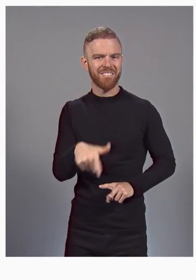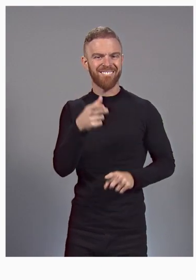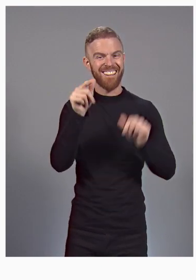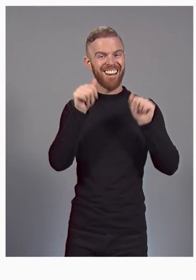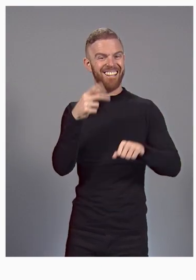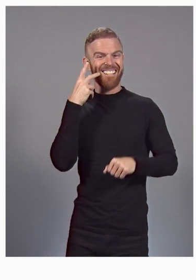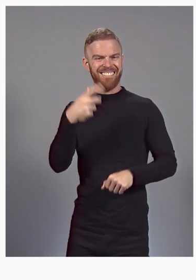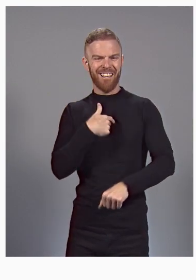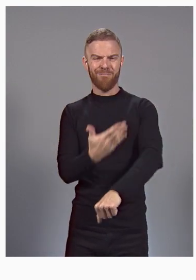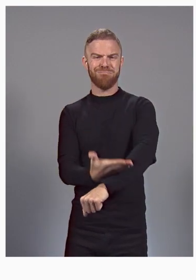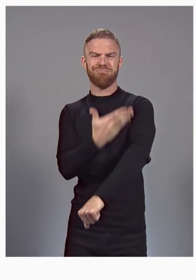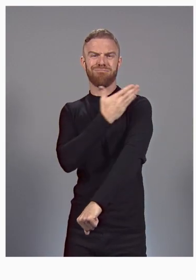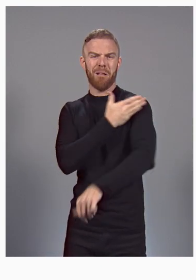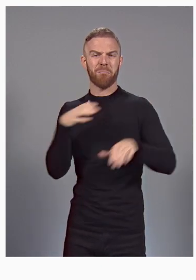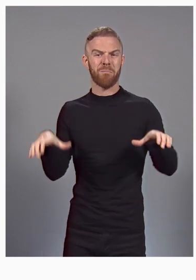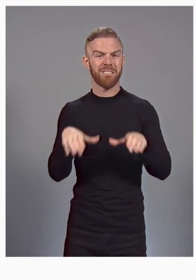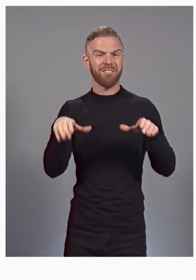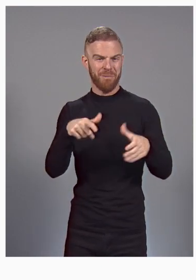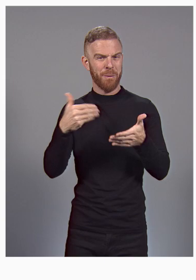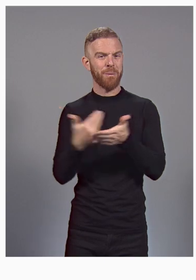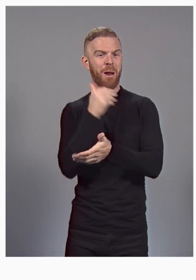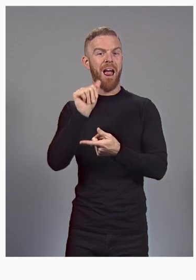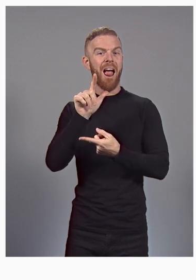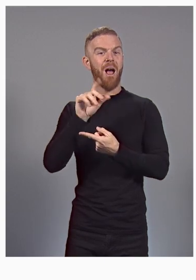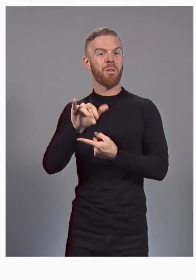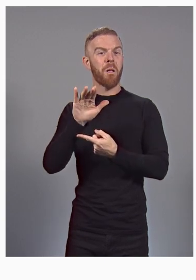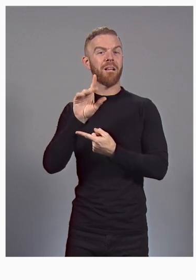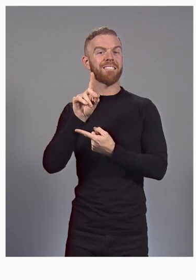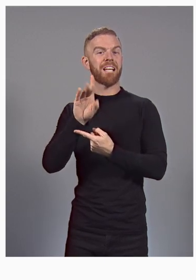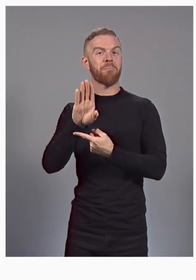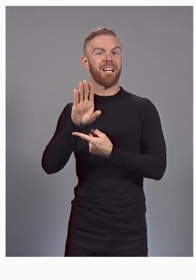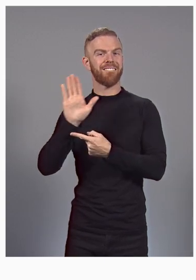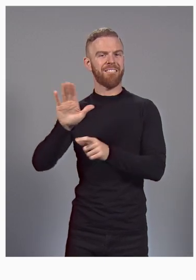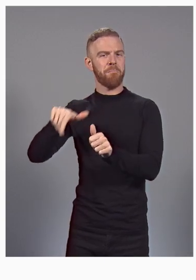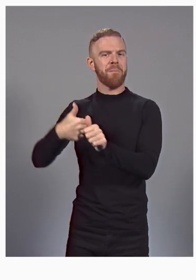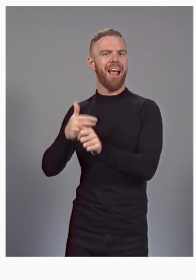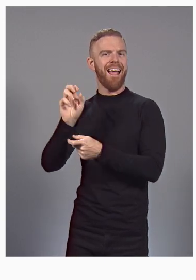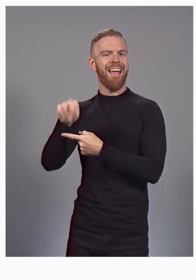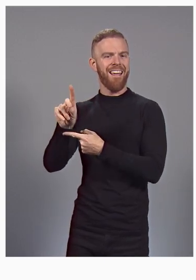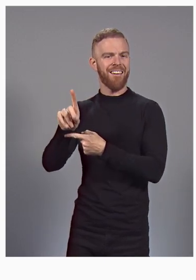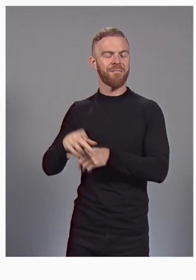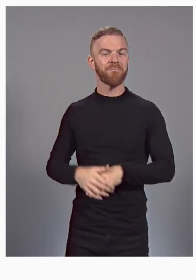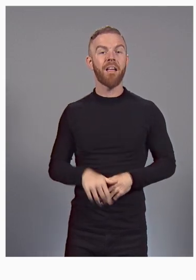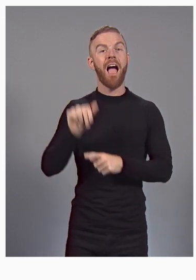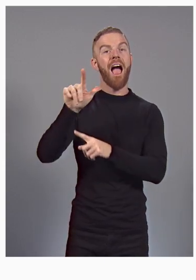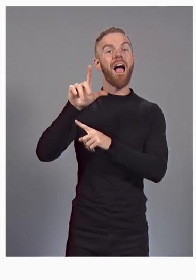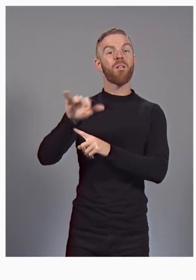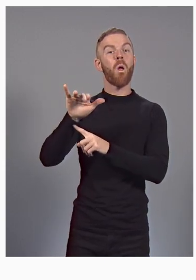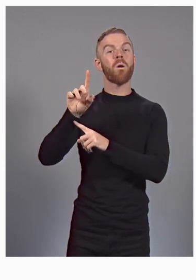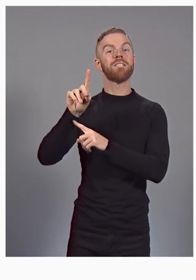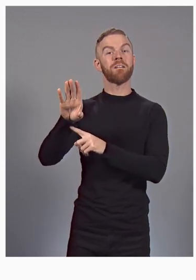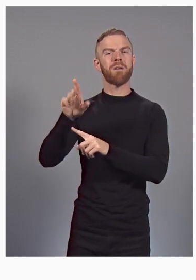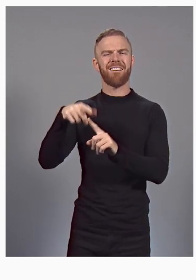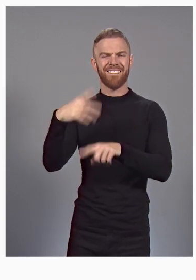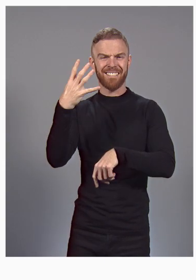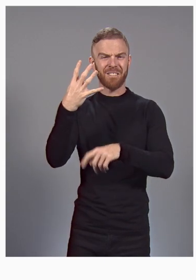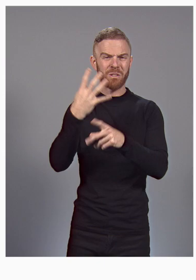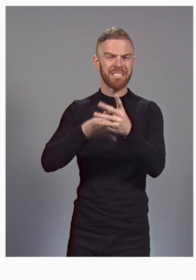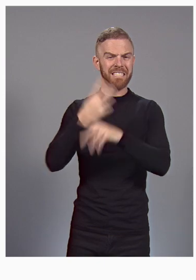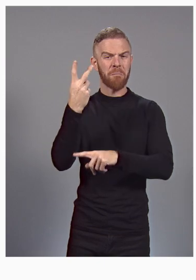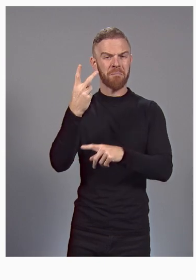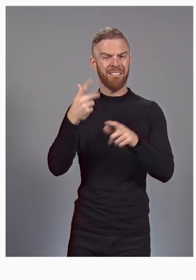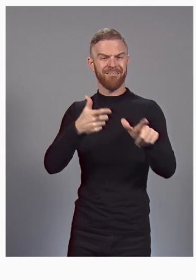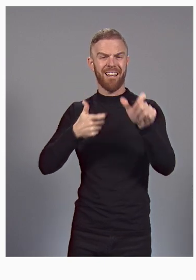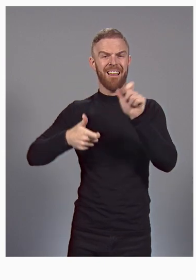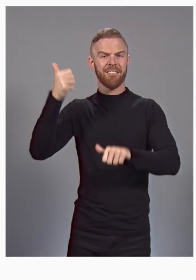better performance out of the new AlloyDB backend. AlloyDB is 4 times faster for transactional workloads and up to